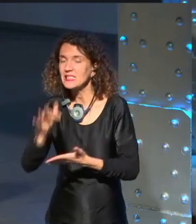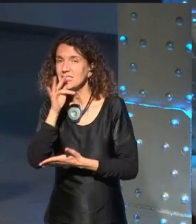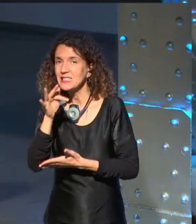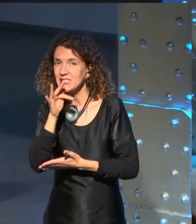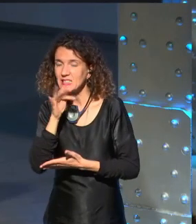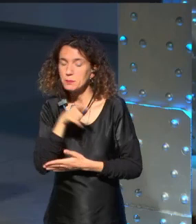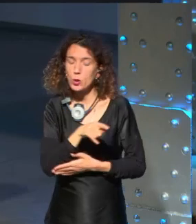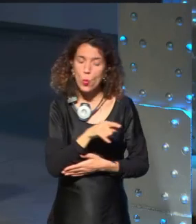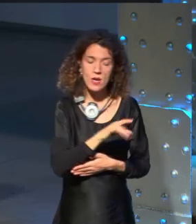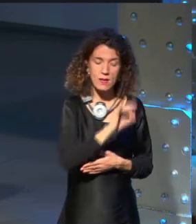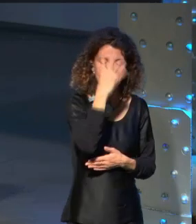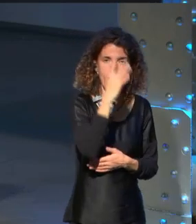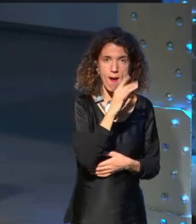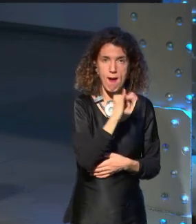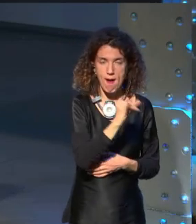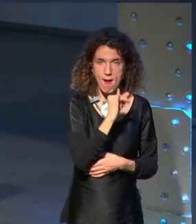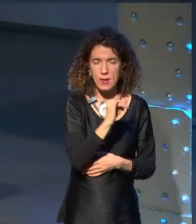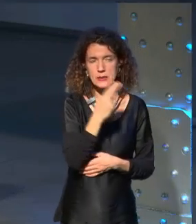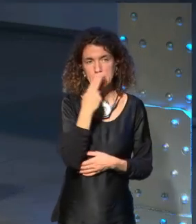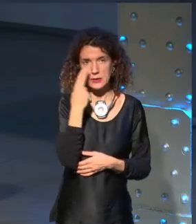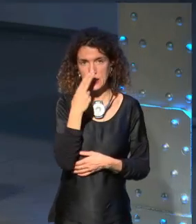me, and